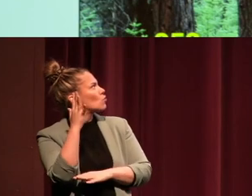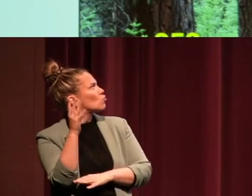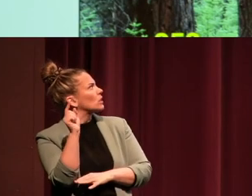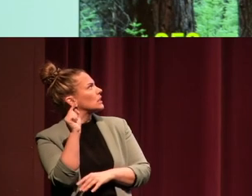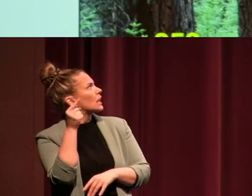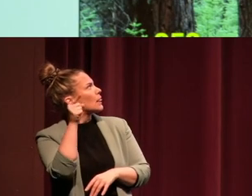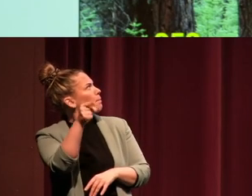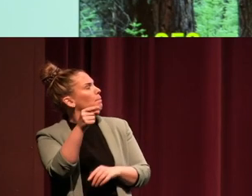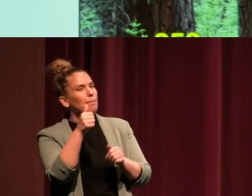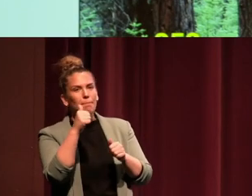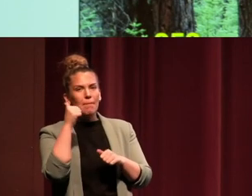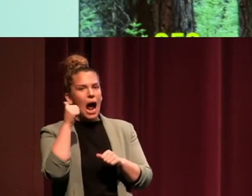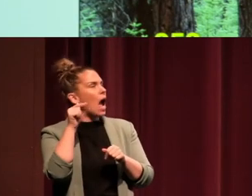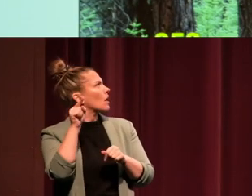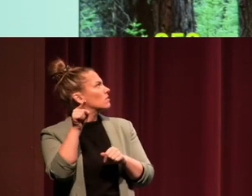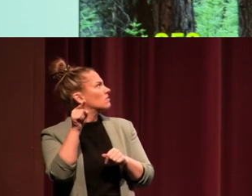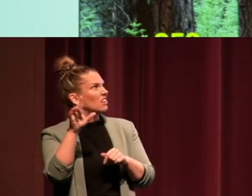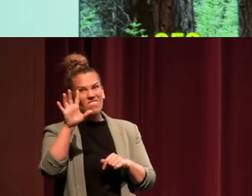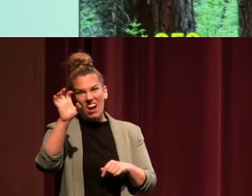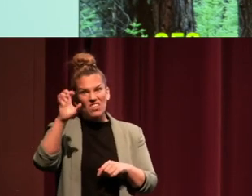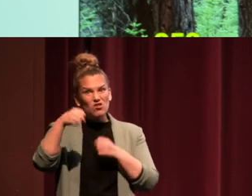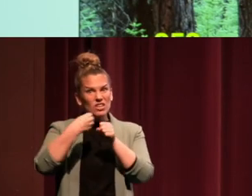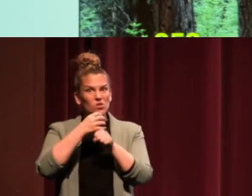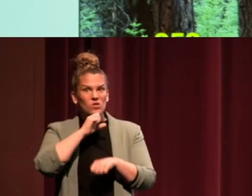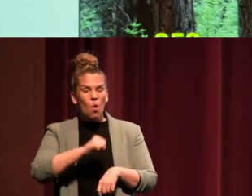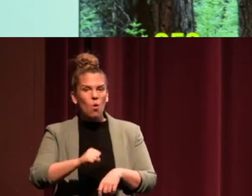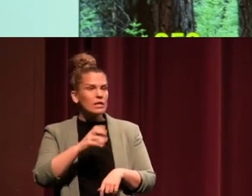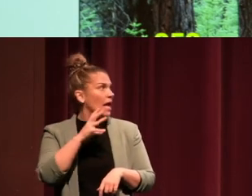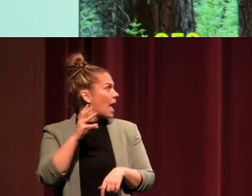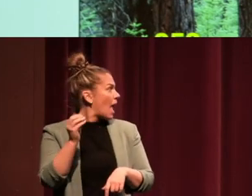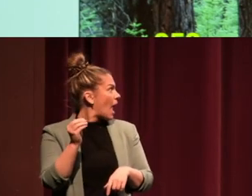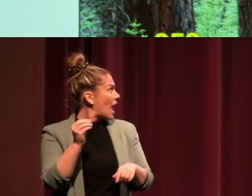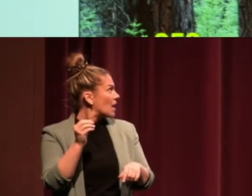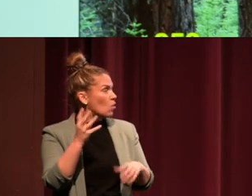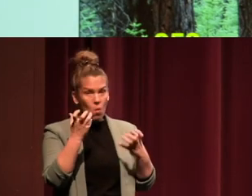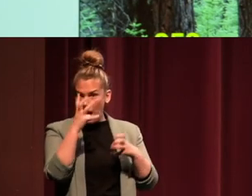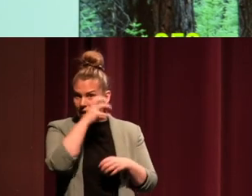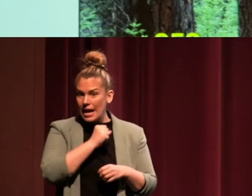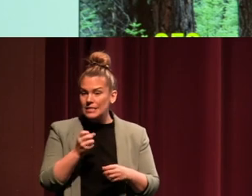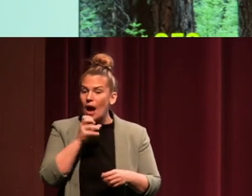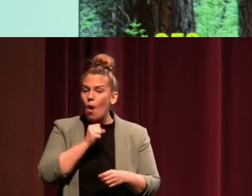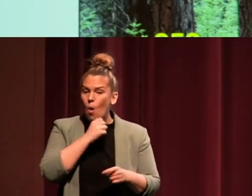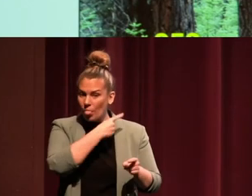although they were 400 or 500 years old. Any guesses how old this tree is? Anybody?